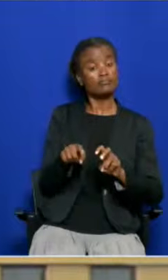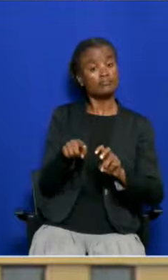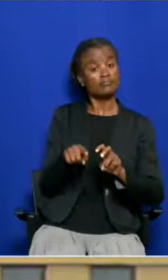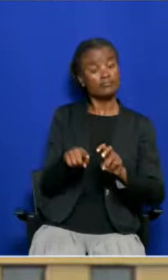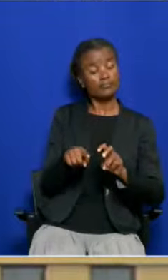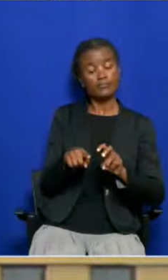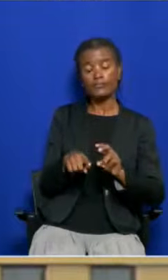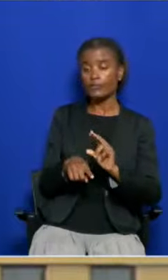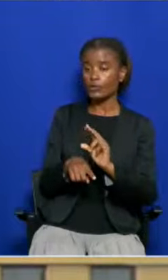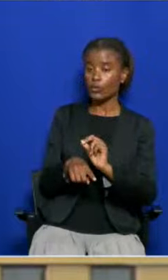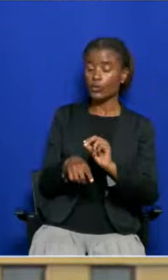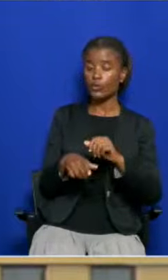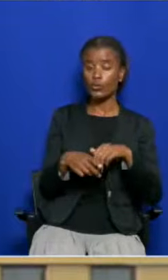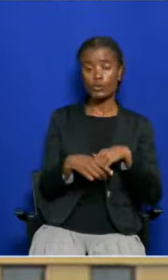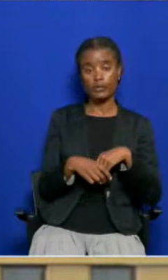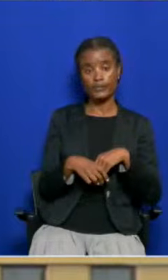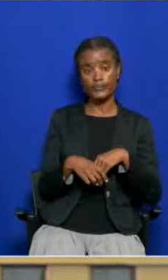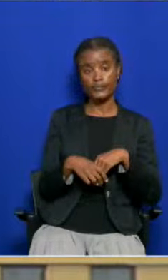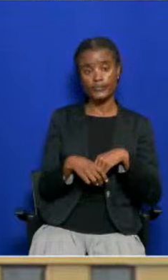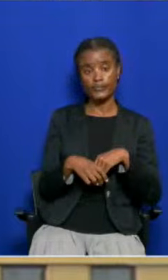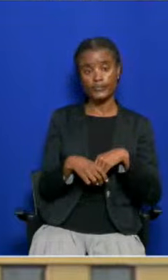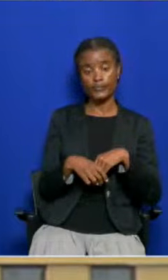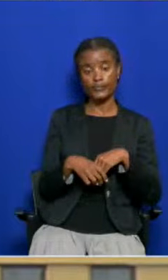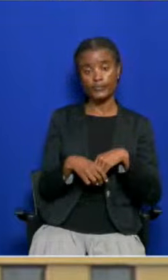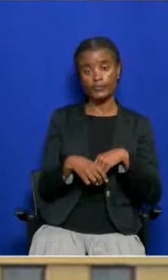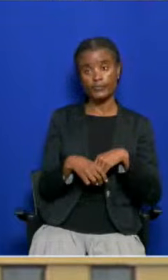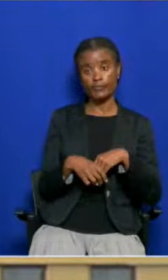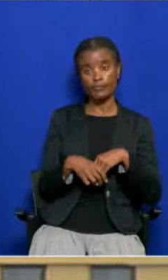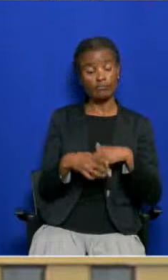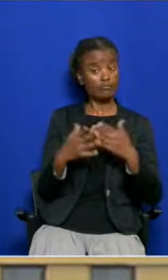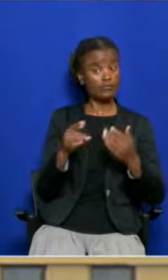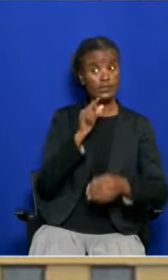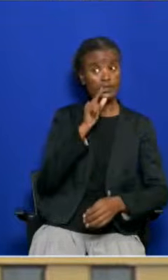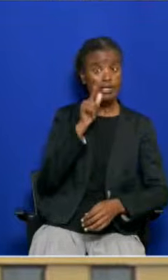Did you then not tell him?